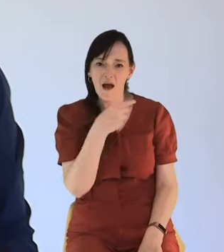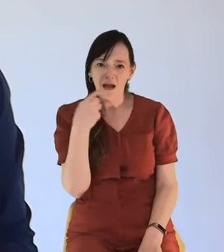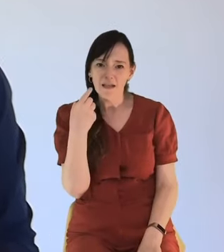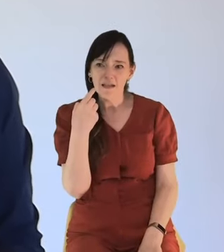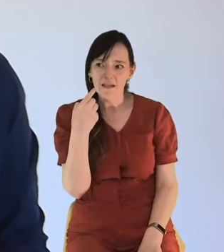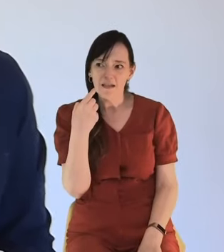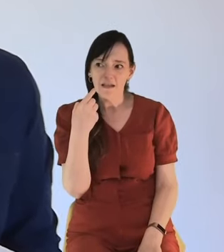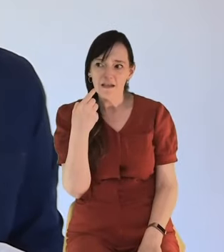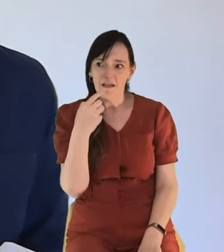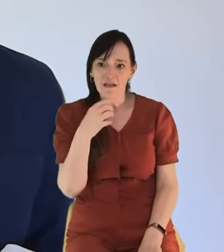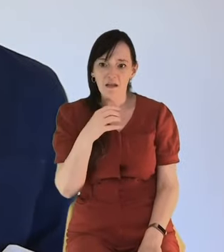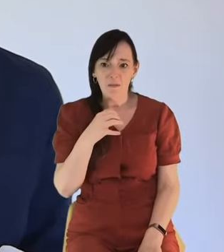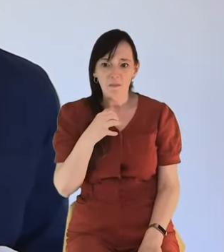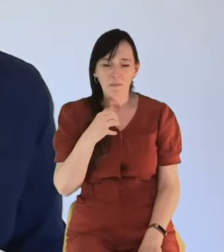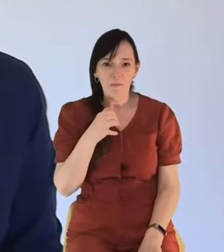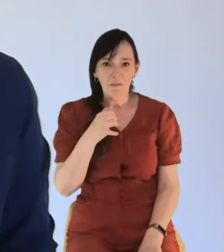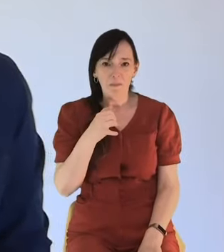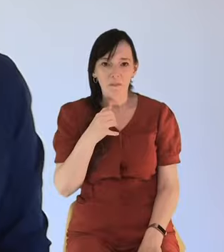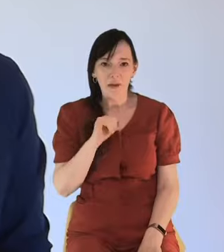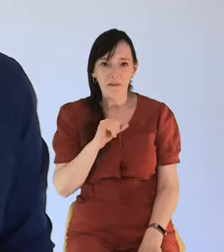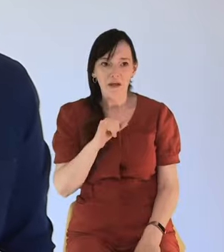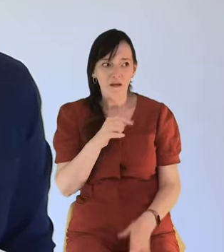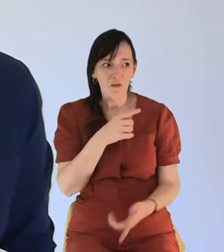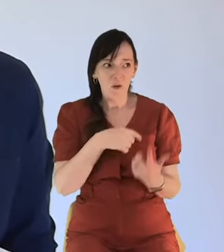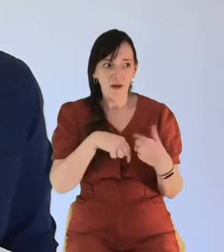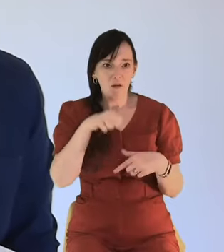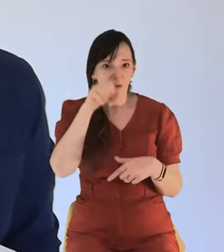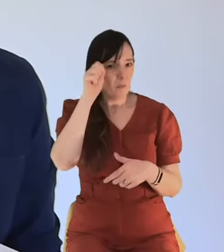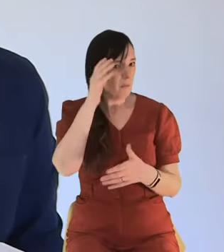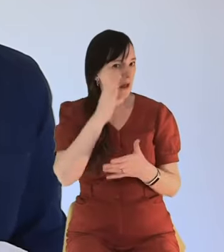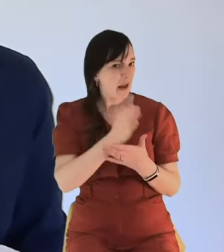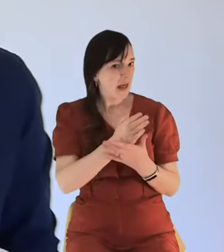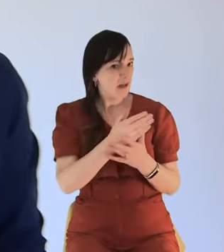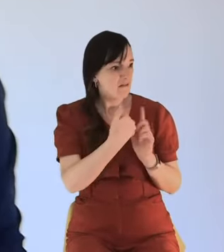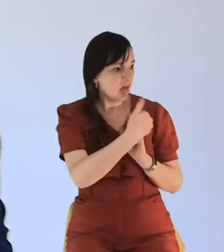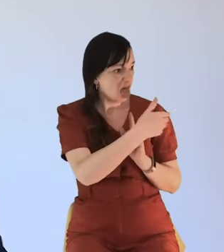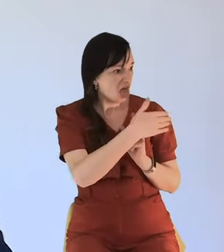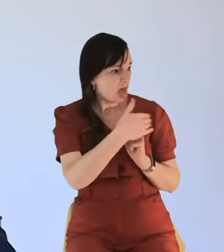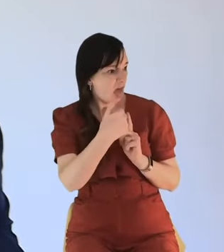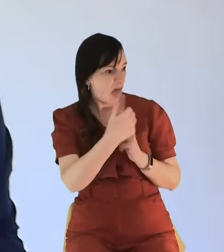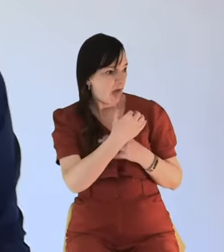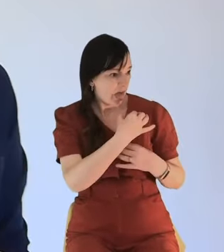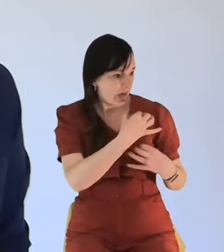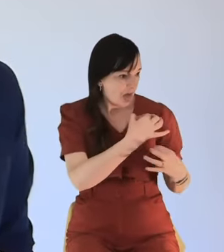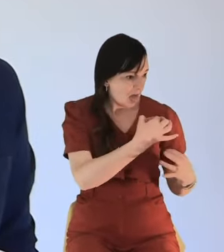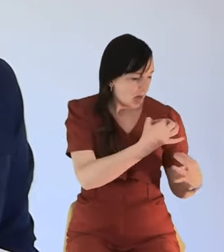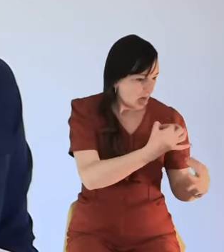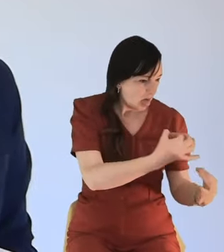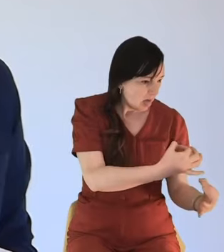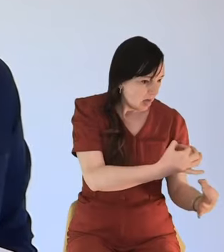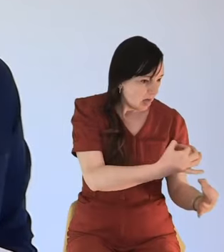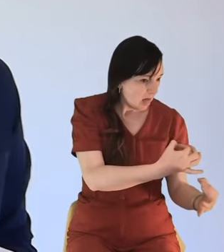what's to stop us from falling for them? What's to stop us